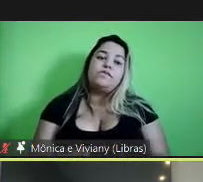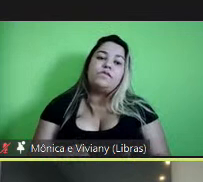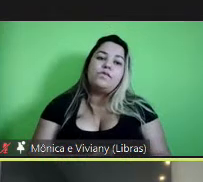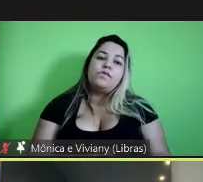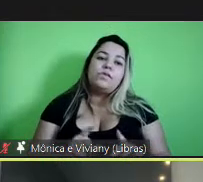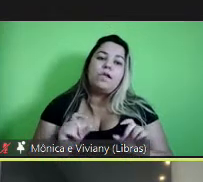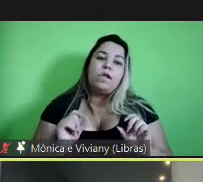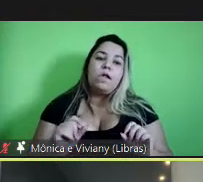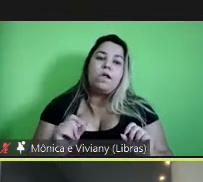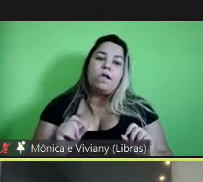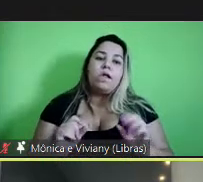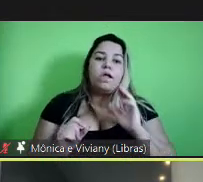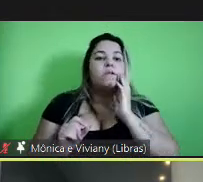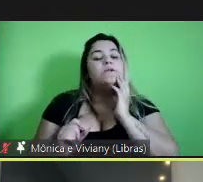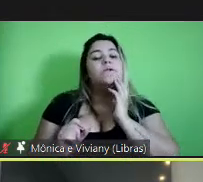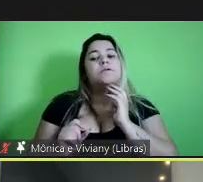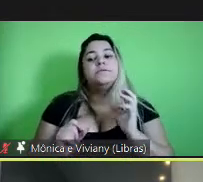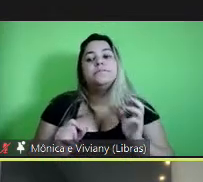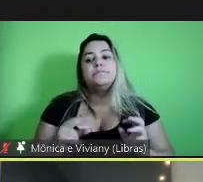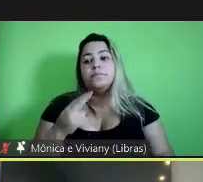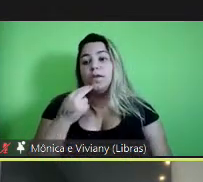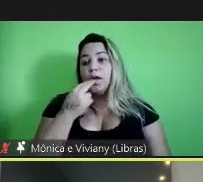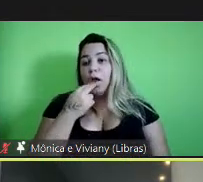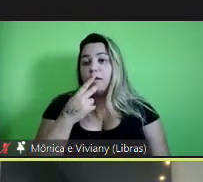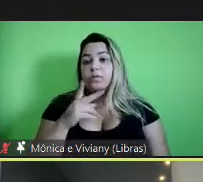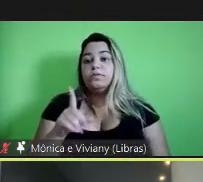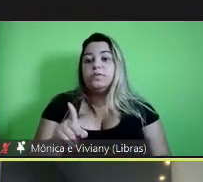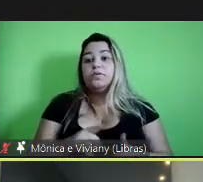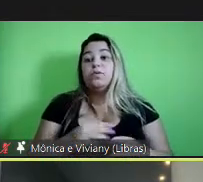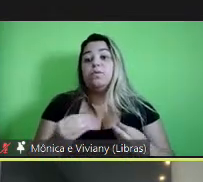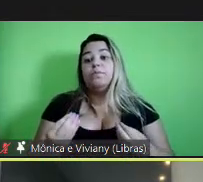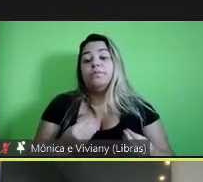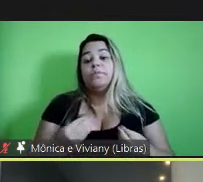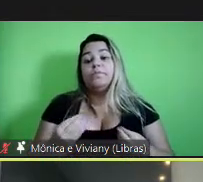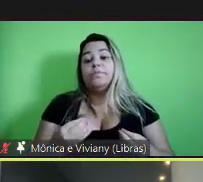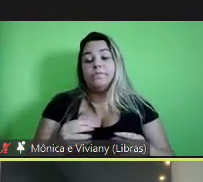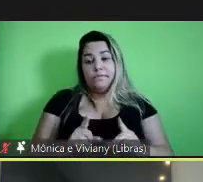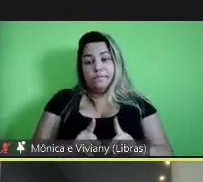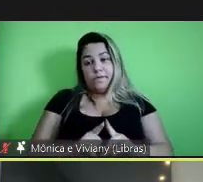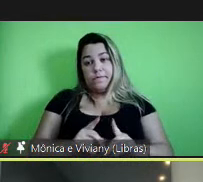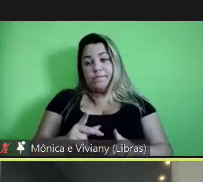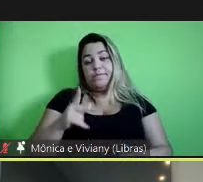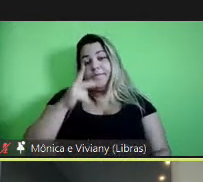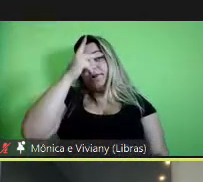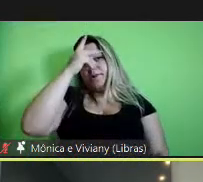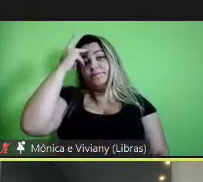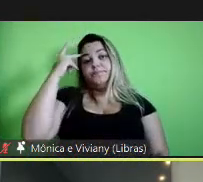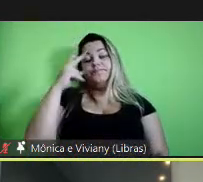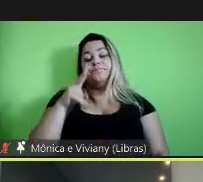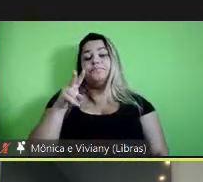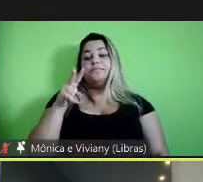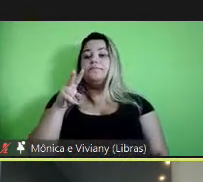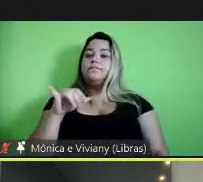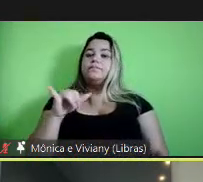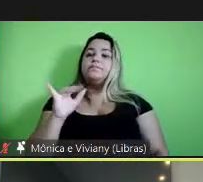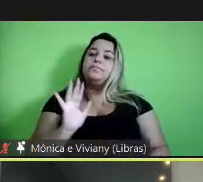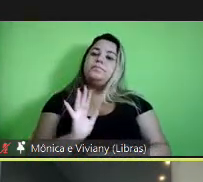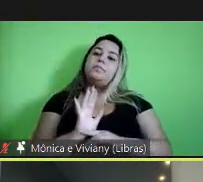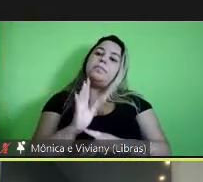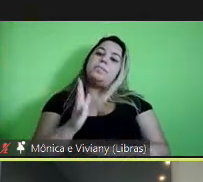where we consider nutritionists as if they were the people that